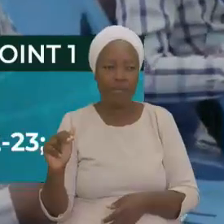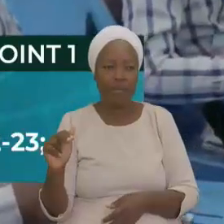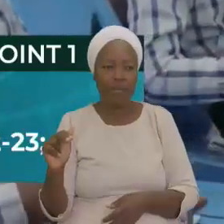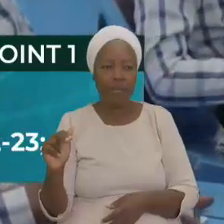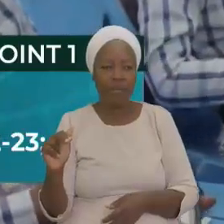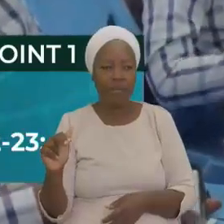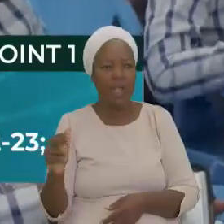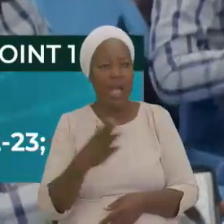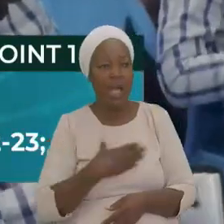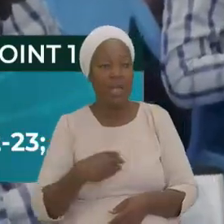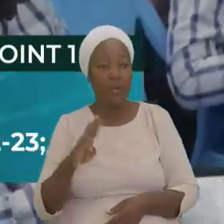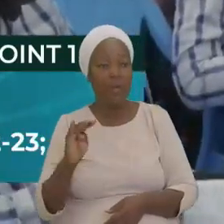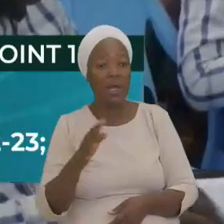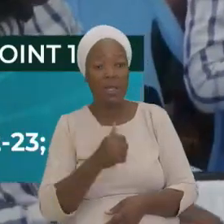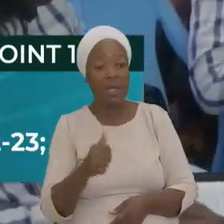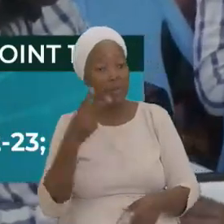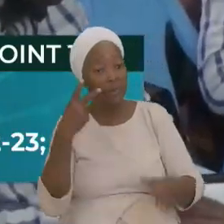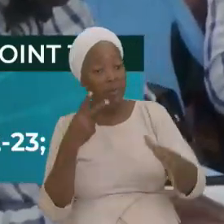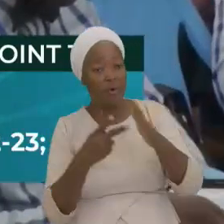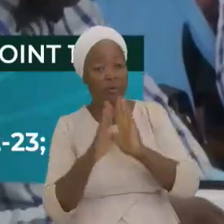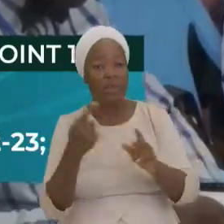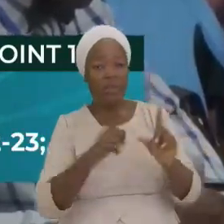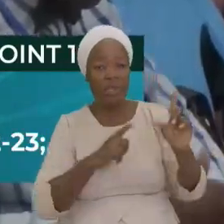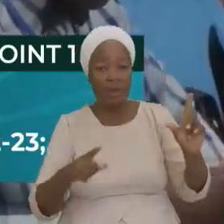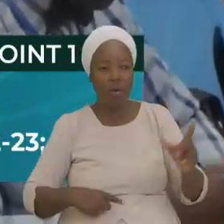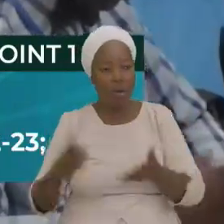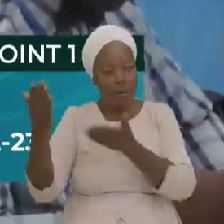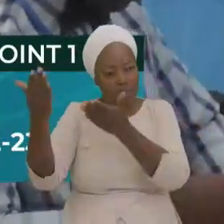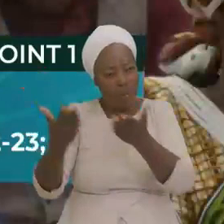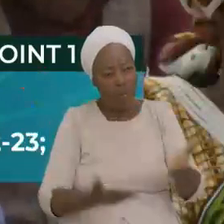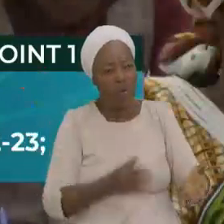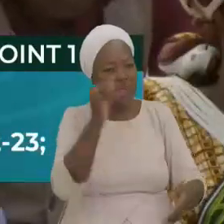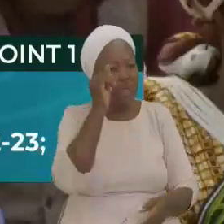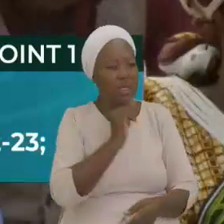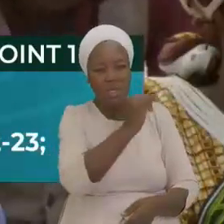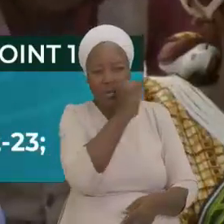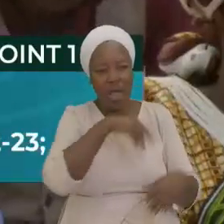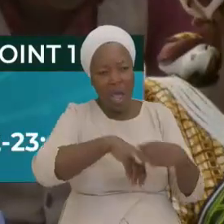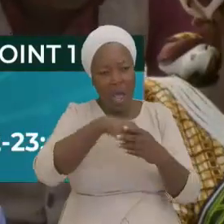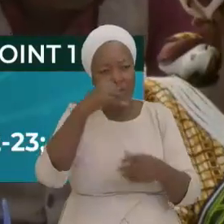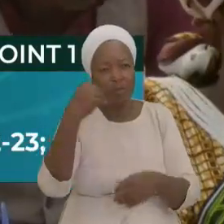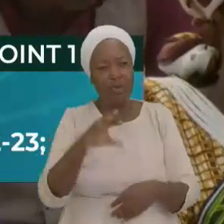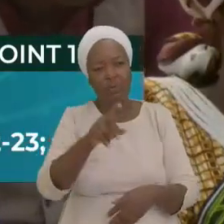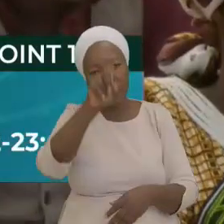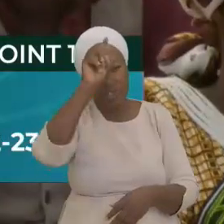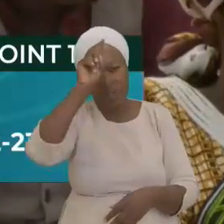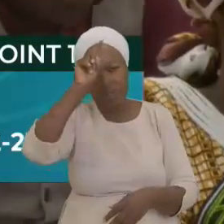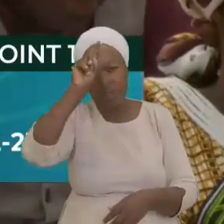And by a prophet the Lord brought Israel out of Egypt.